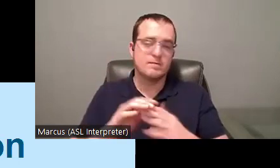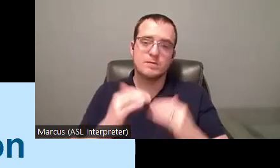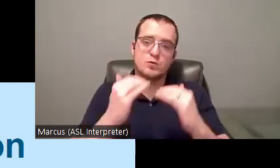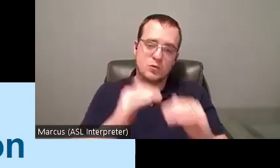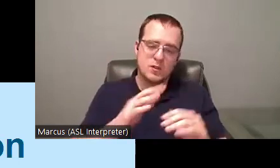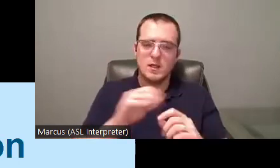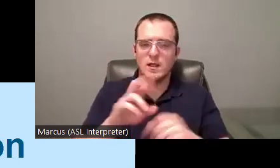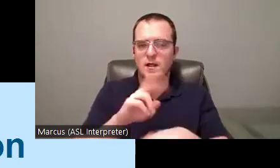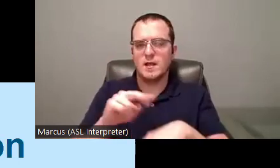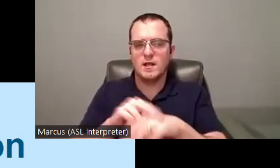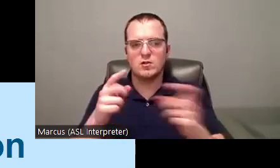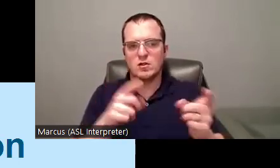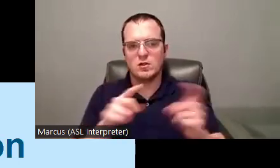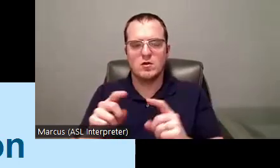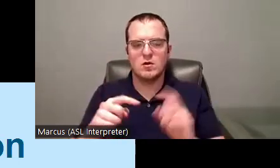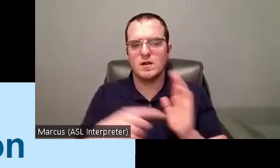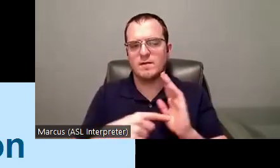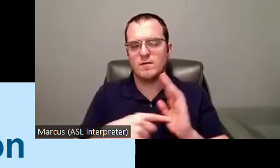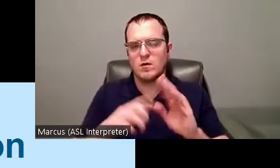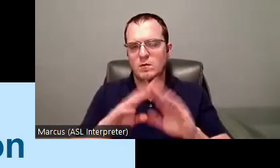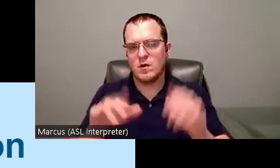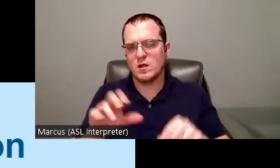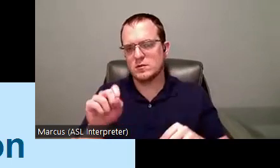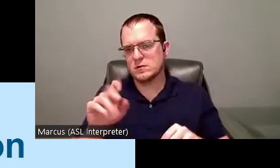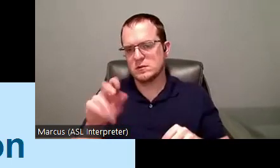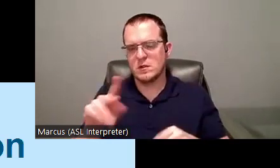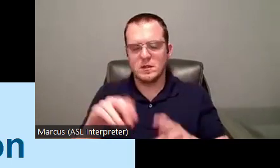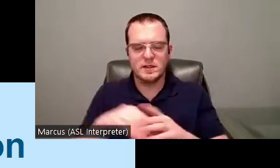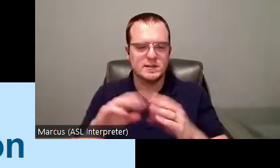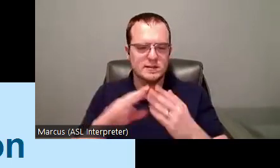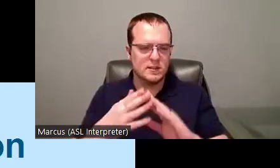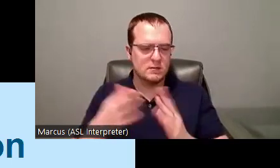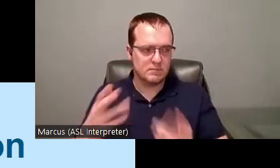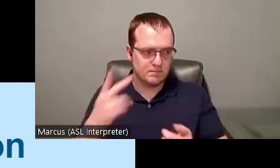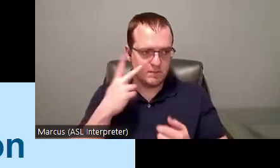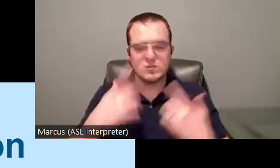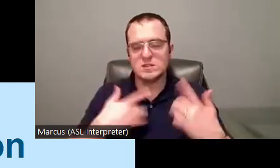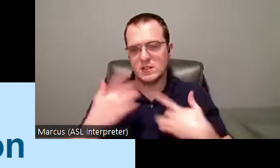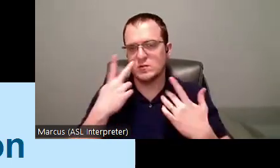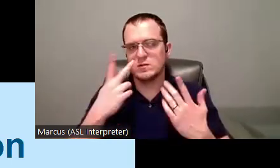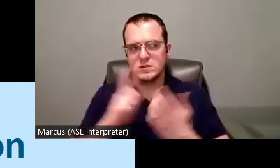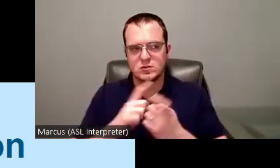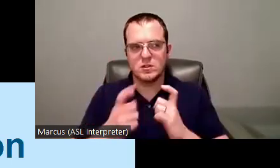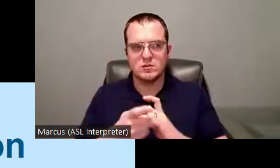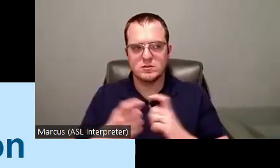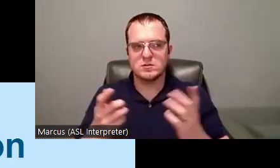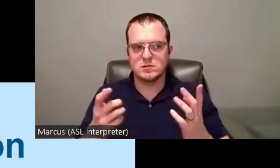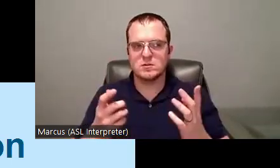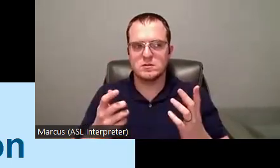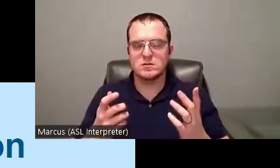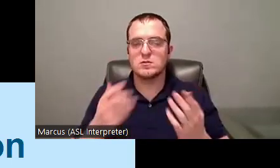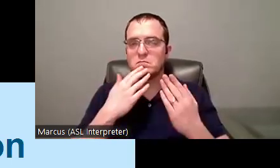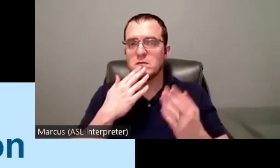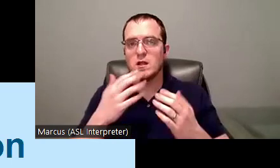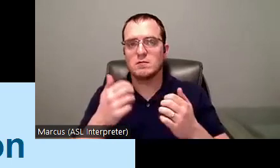occurring affordable, housing stock in the city. It's exciting to see the changes that you made. So thank the public